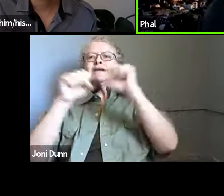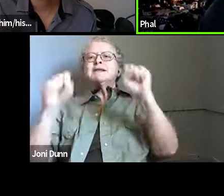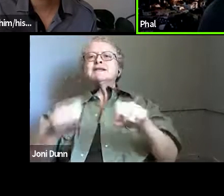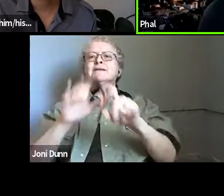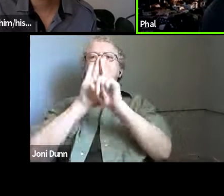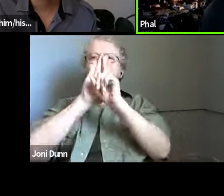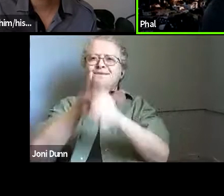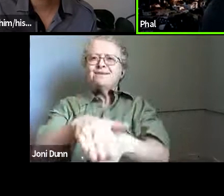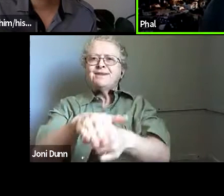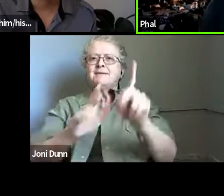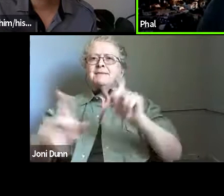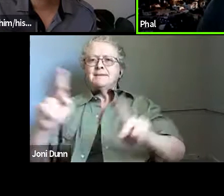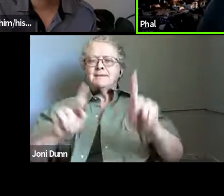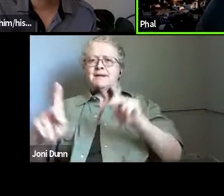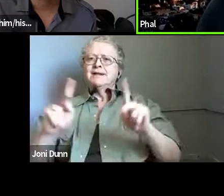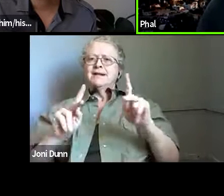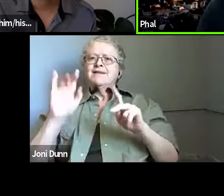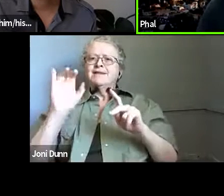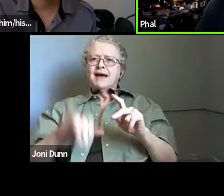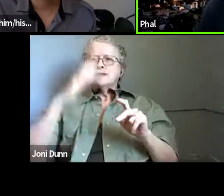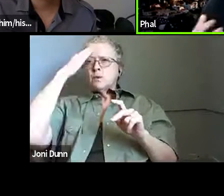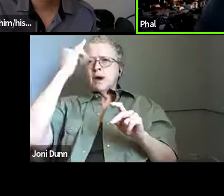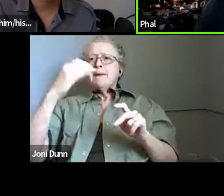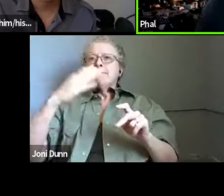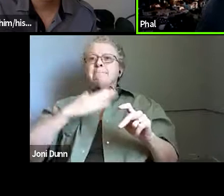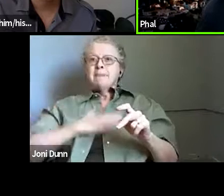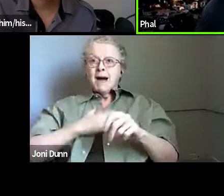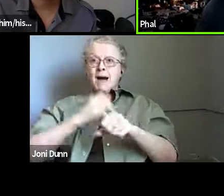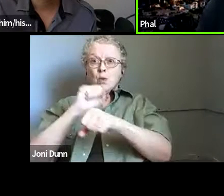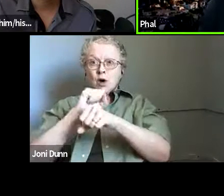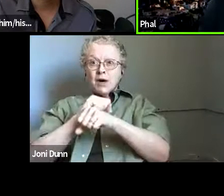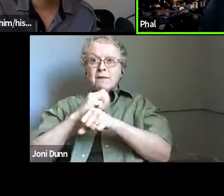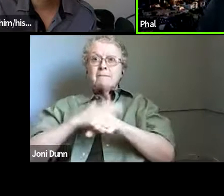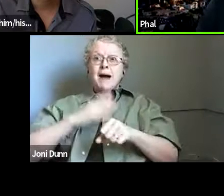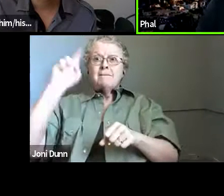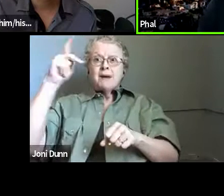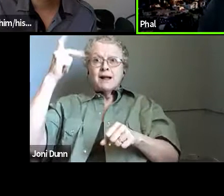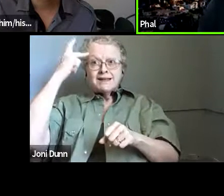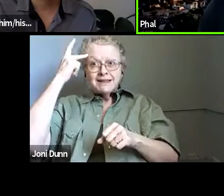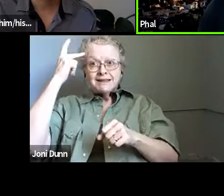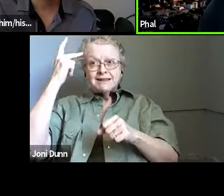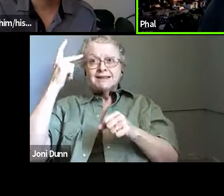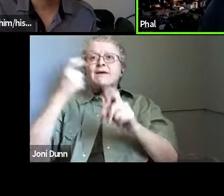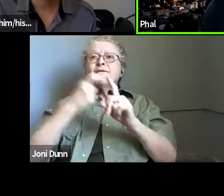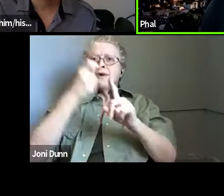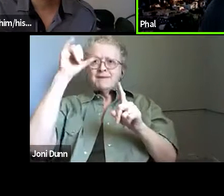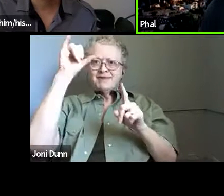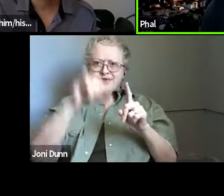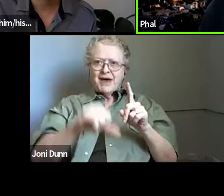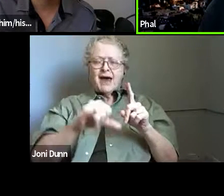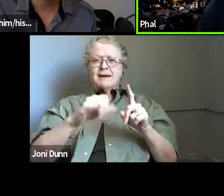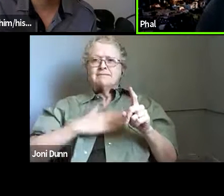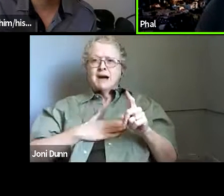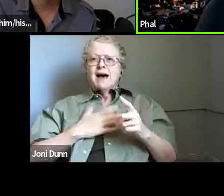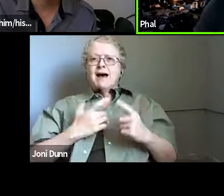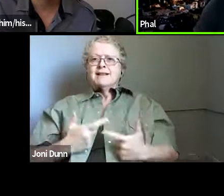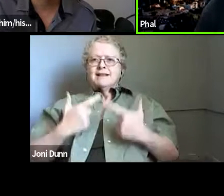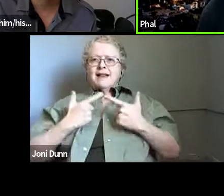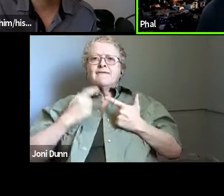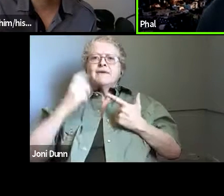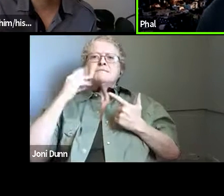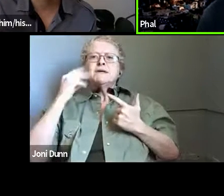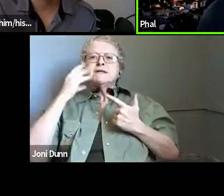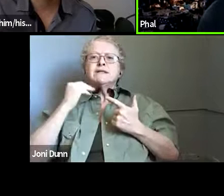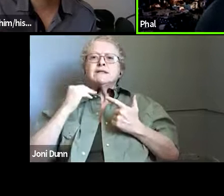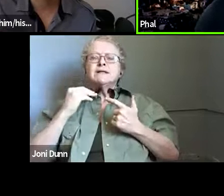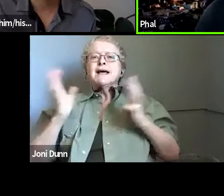that's where my work and my politics and my ideas and everything comes from. It's from that lived experience, but also being encouraged by a lot of the